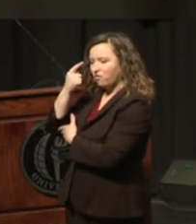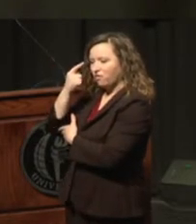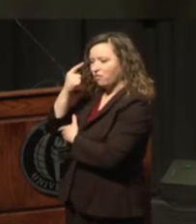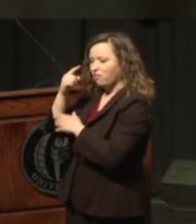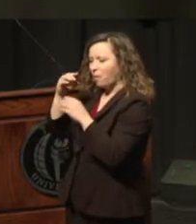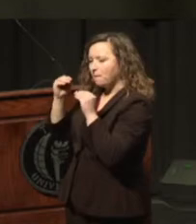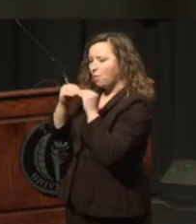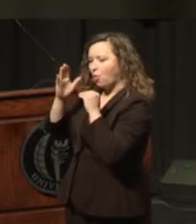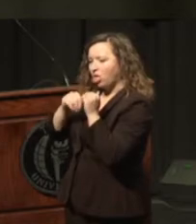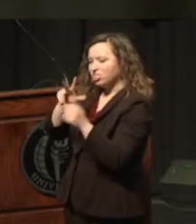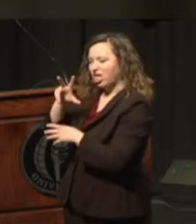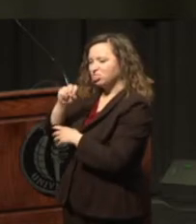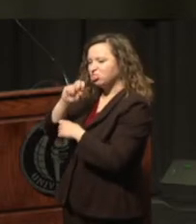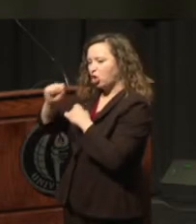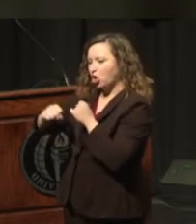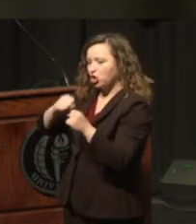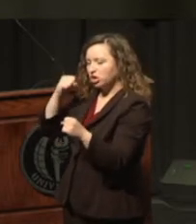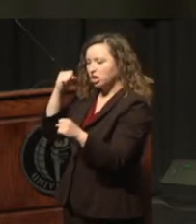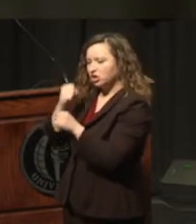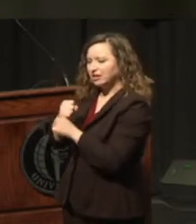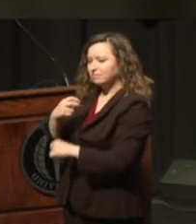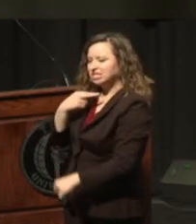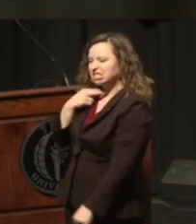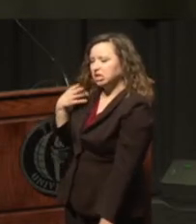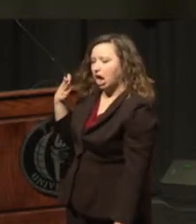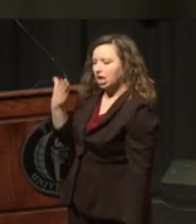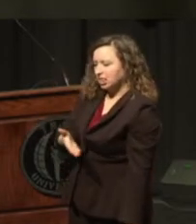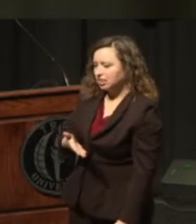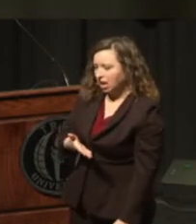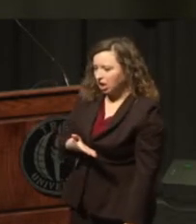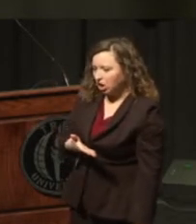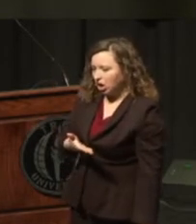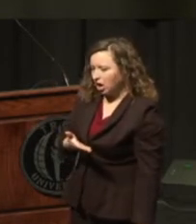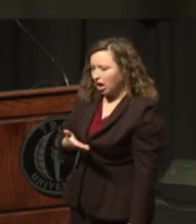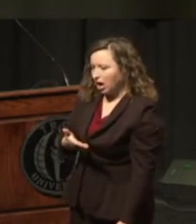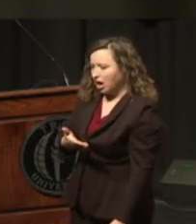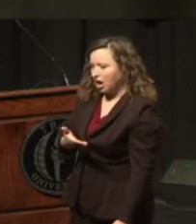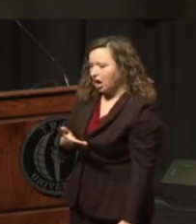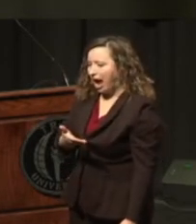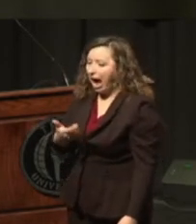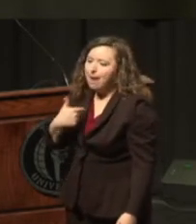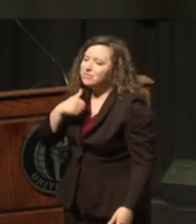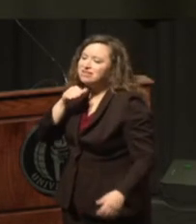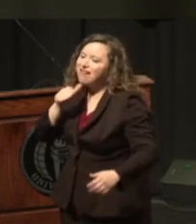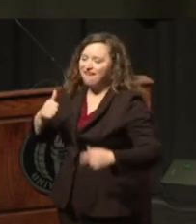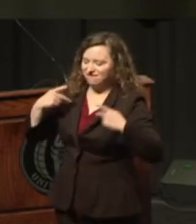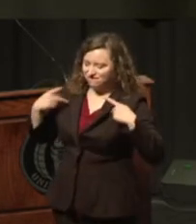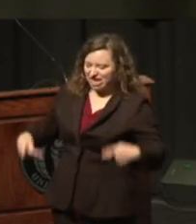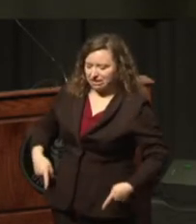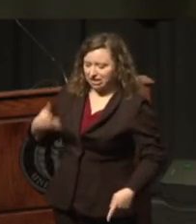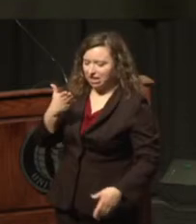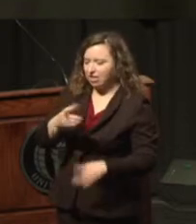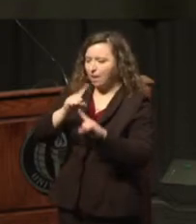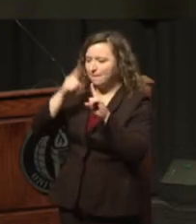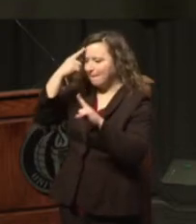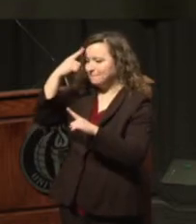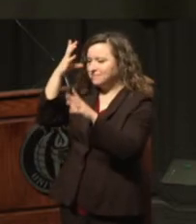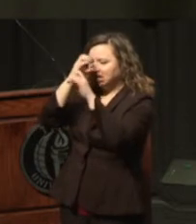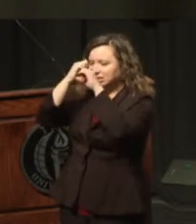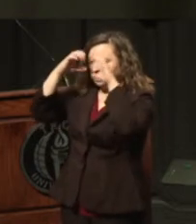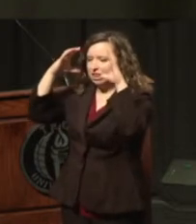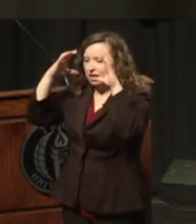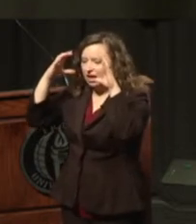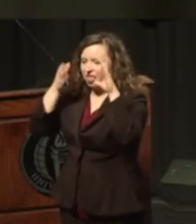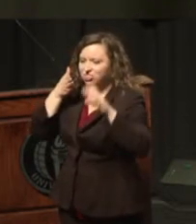I have been in Afghanistan since I left." That's the Gulf War that started when I was here in college. That's Saddam